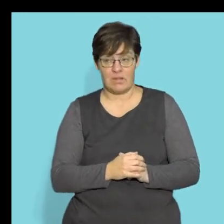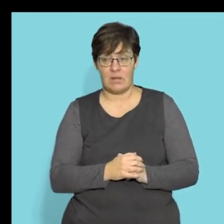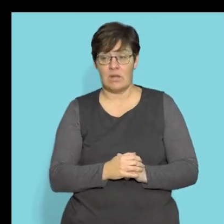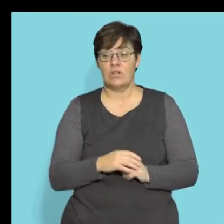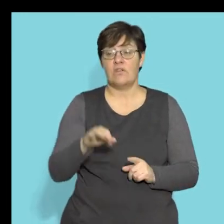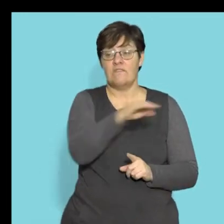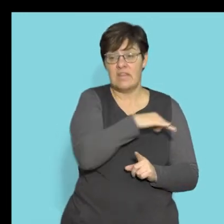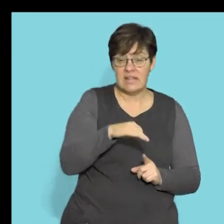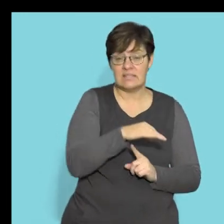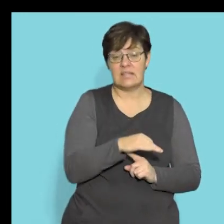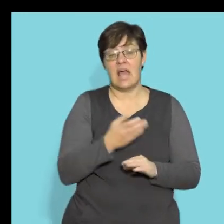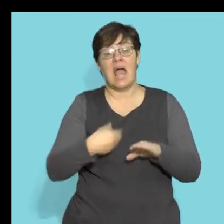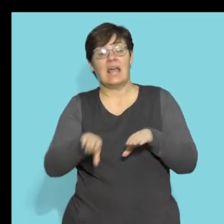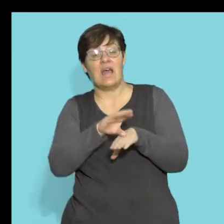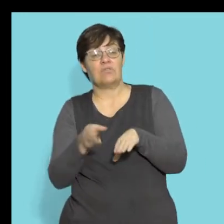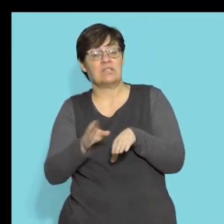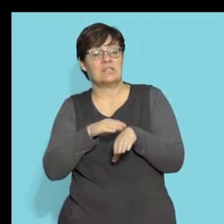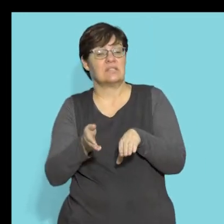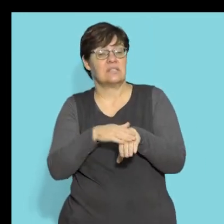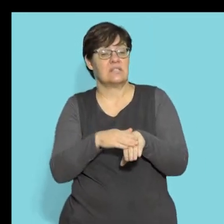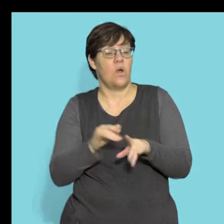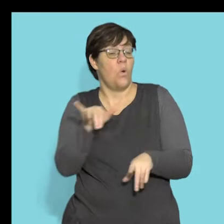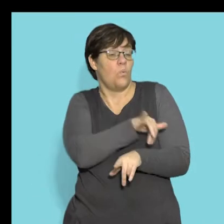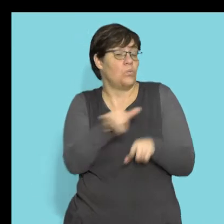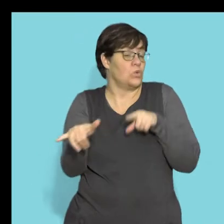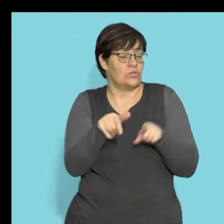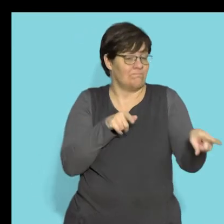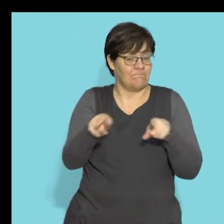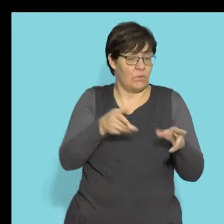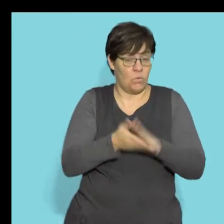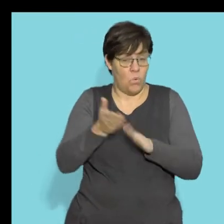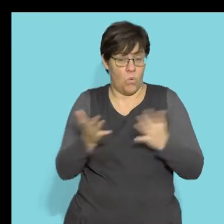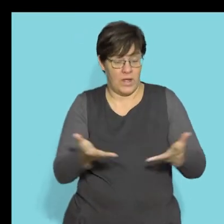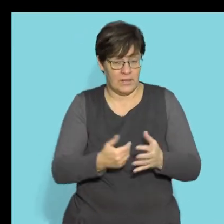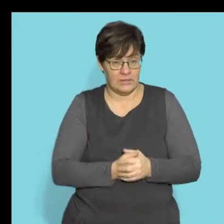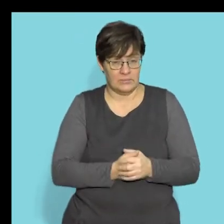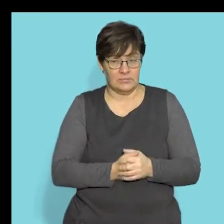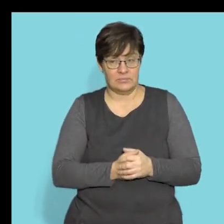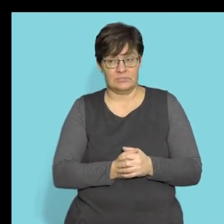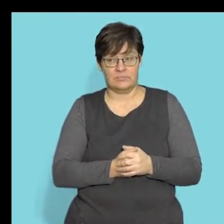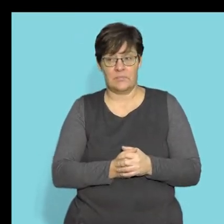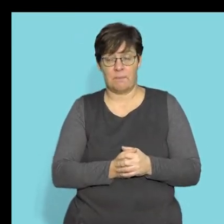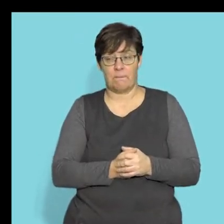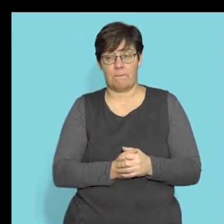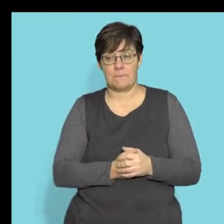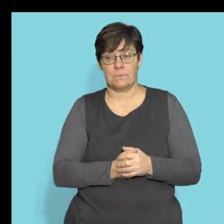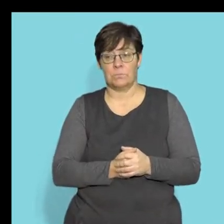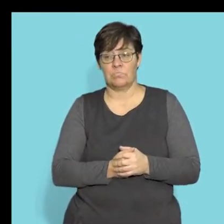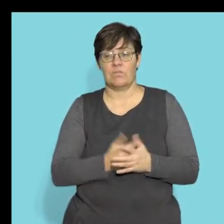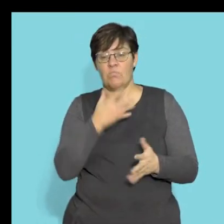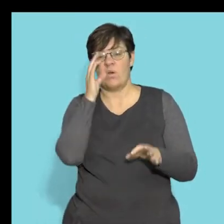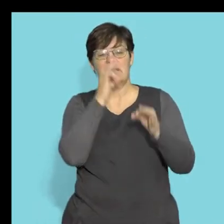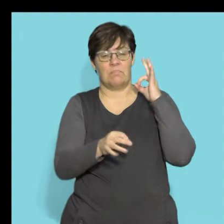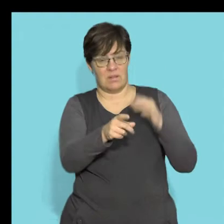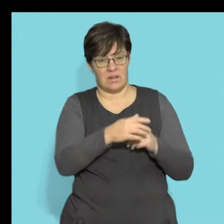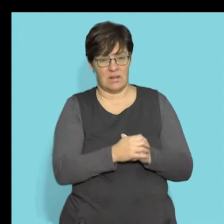further. So we've got the field, the current. Which direction is it going to go? Well, let's draw another diagram